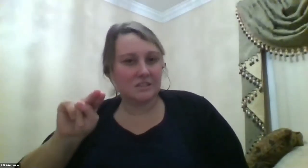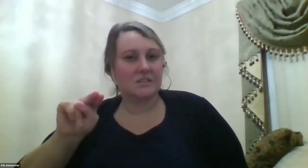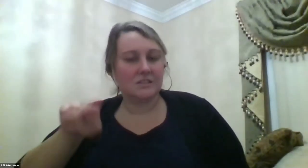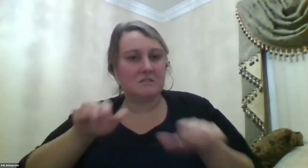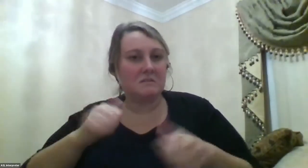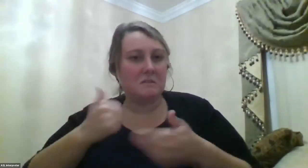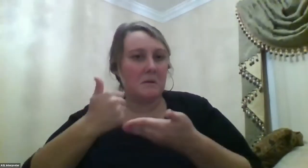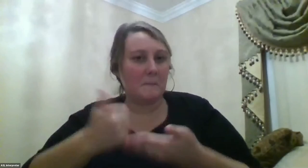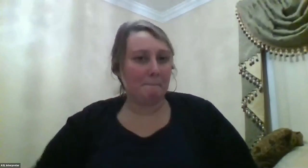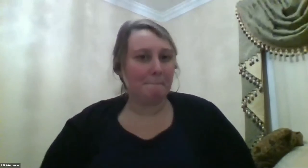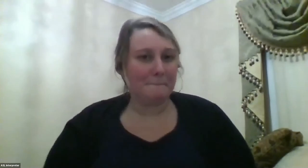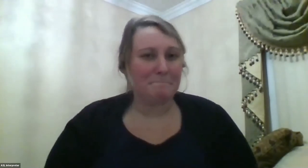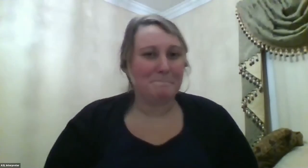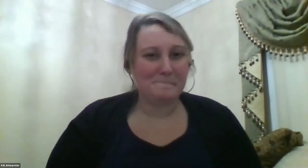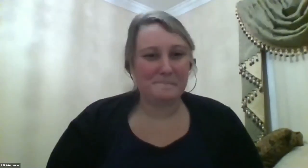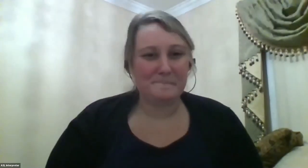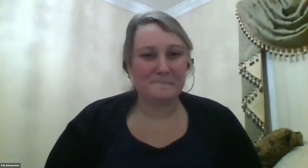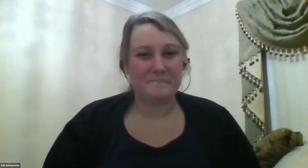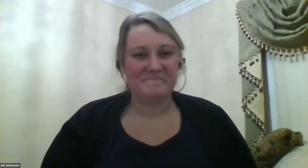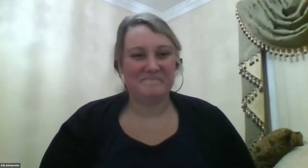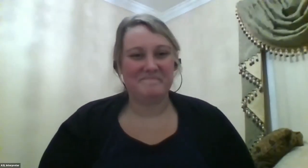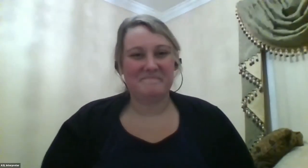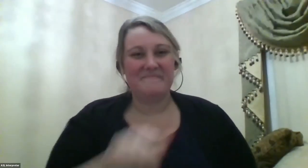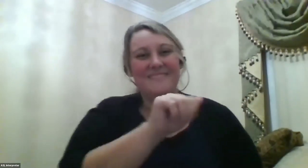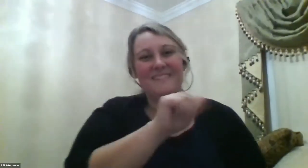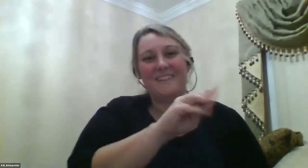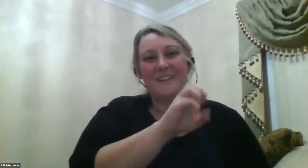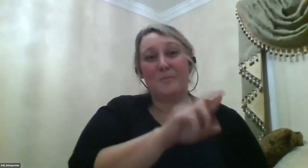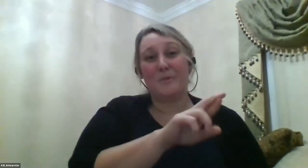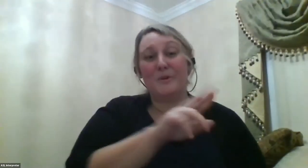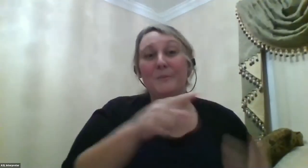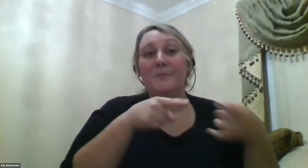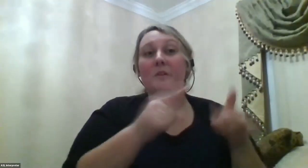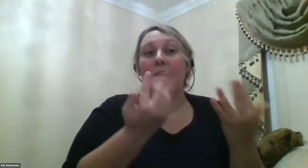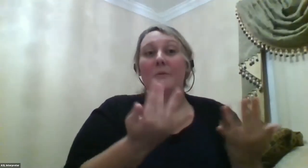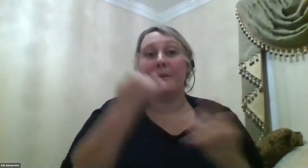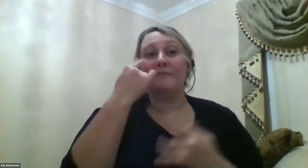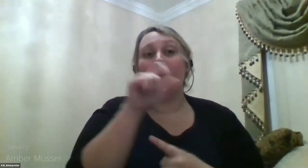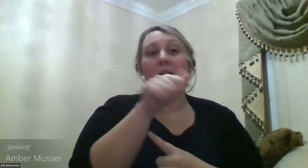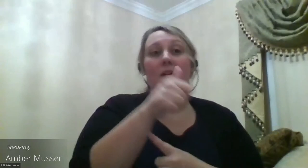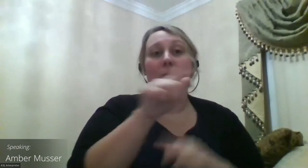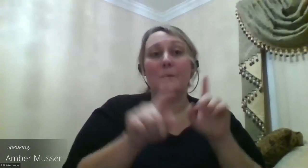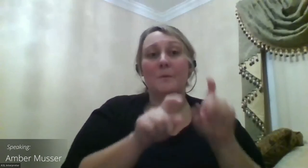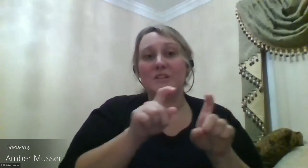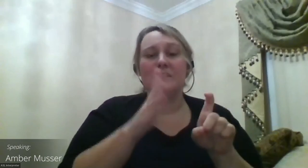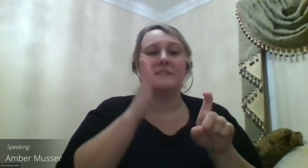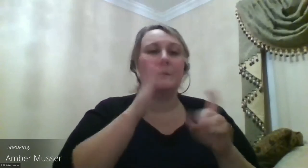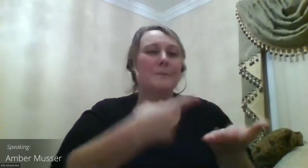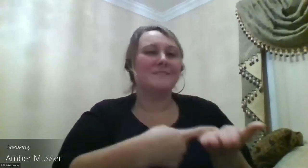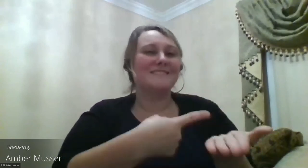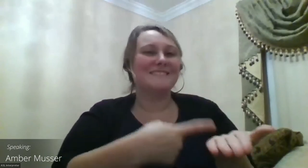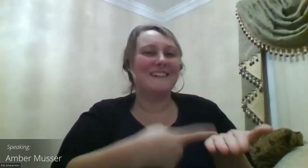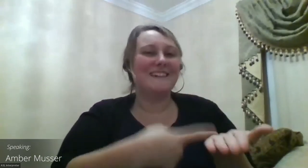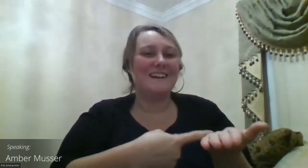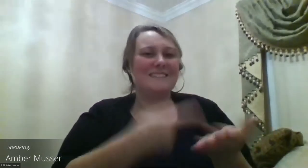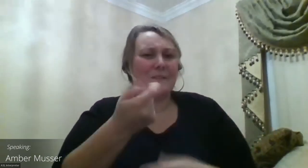gonna, while we wait for other questions, I'm gonna take up something that we taught, we had emailed about, but we didn't actually get to. Oh yeah. The Femme.